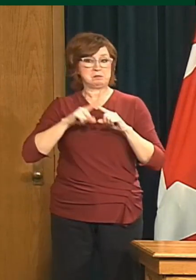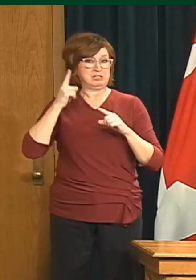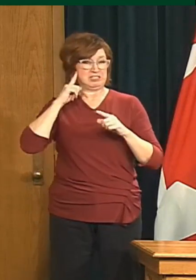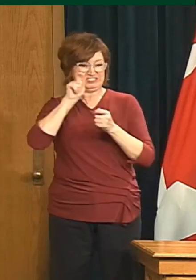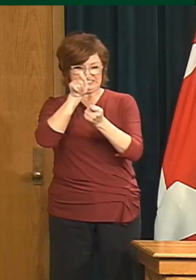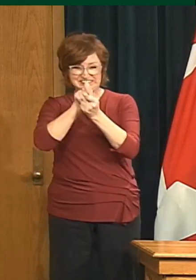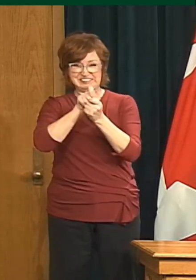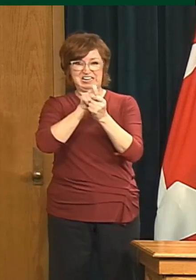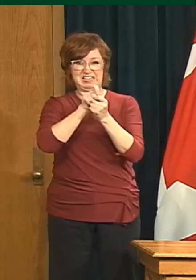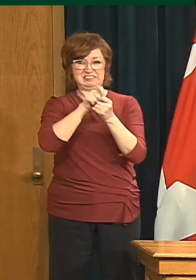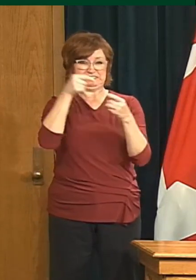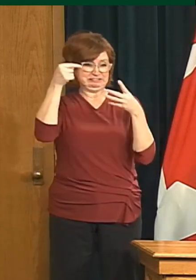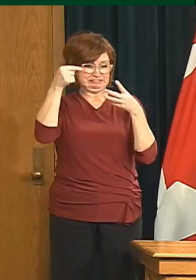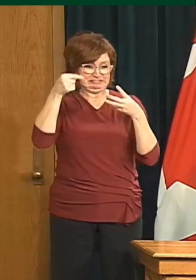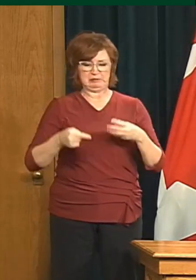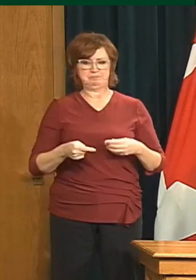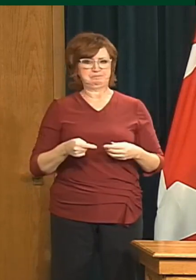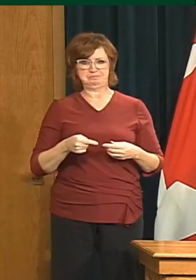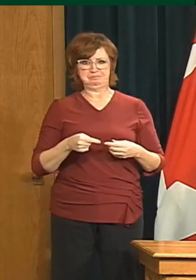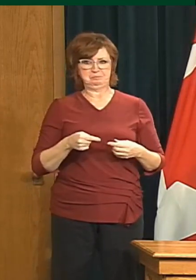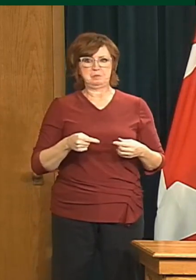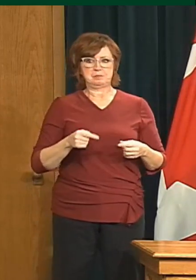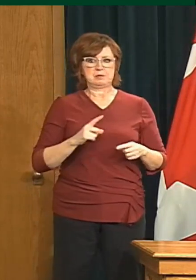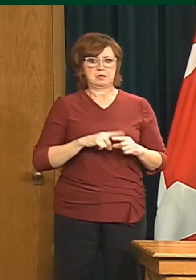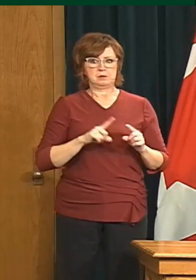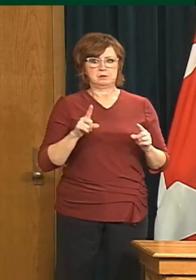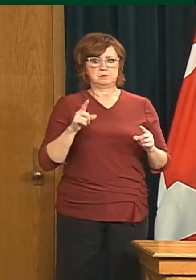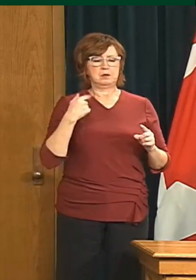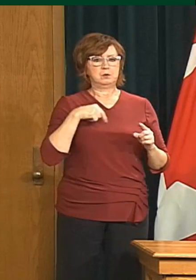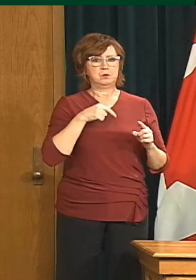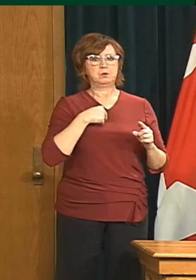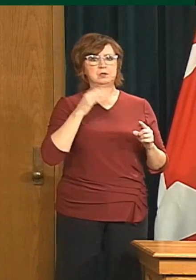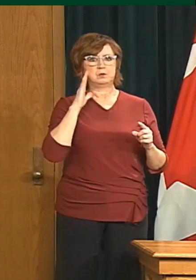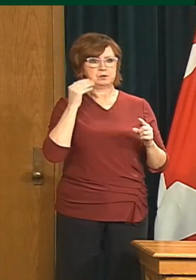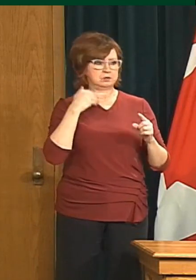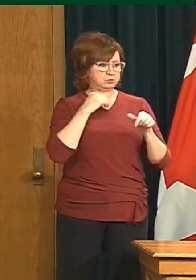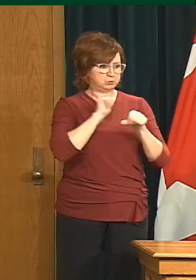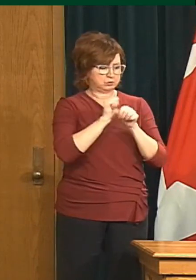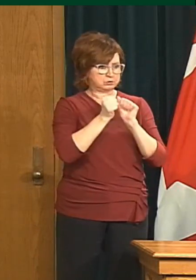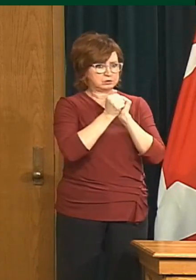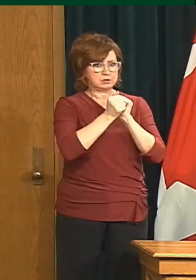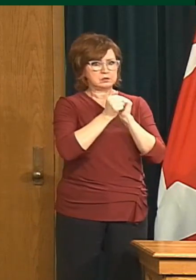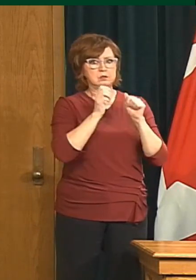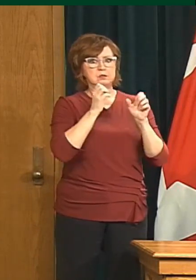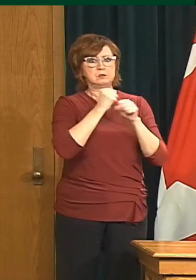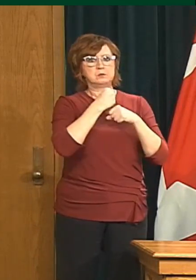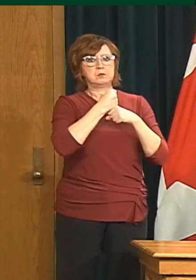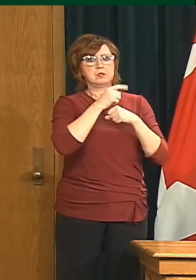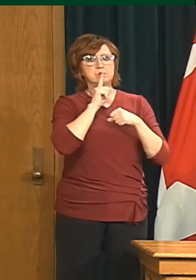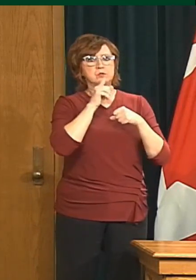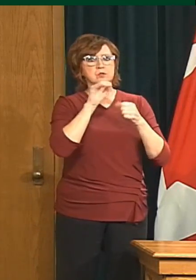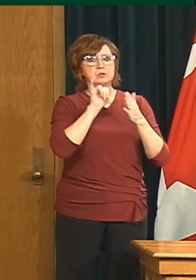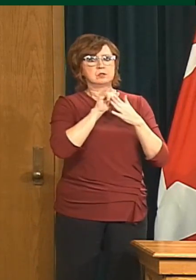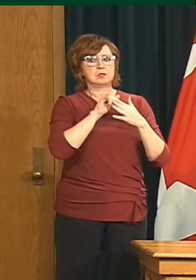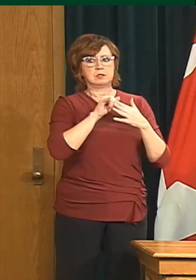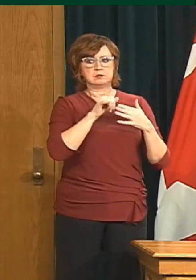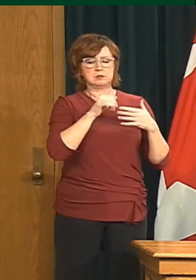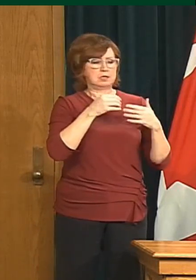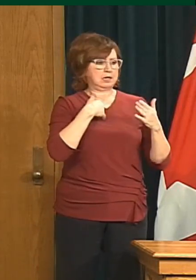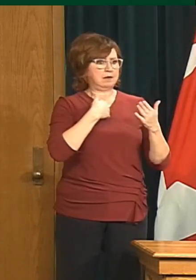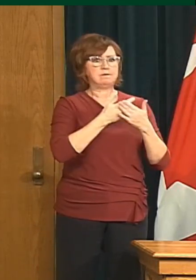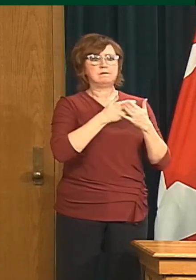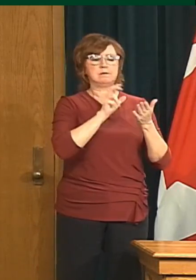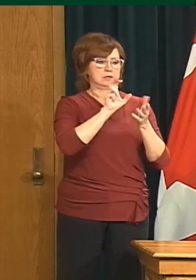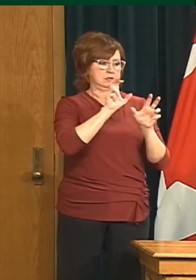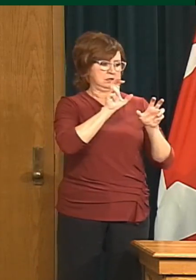participation that is required, we will be looking at that very closely and working with our industry to ensure that this investment can